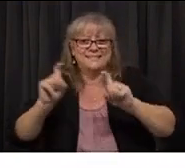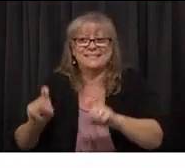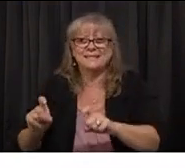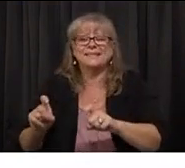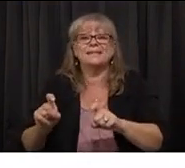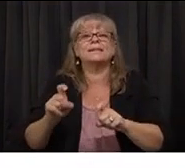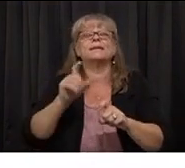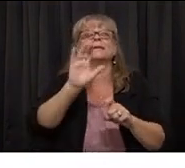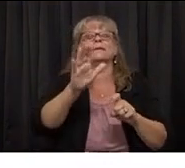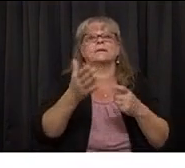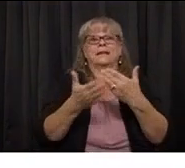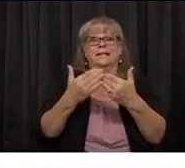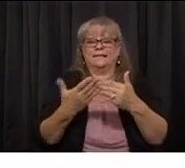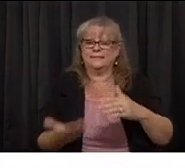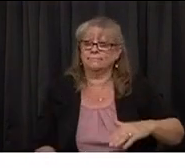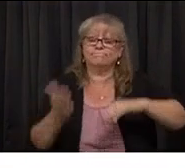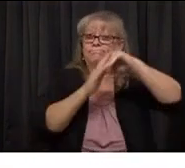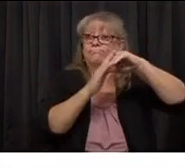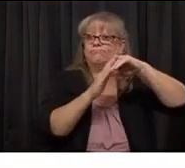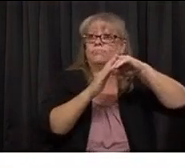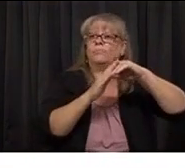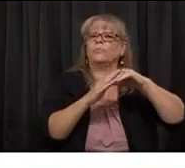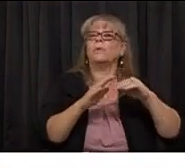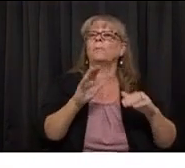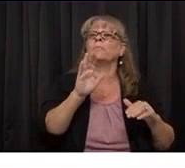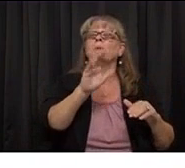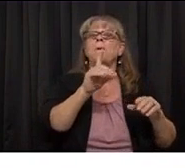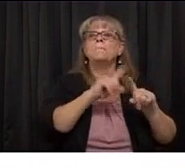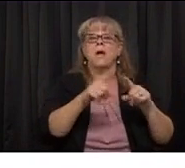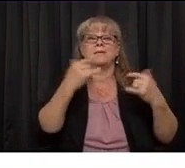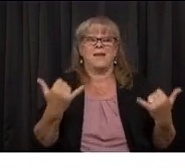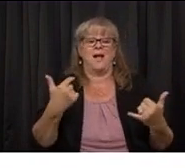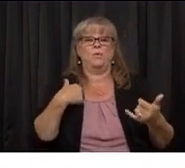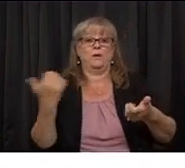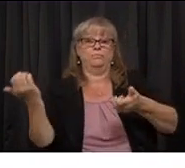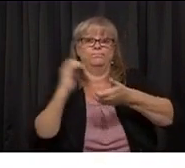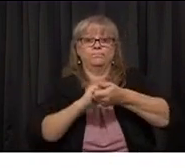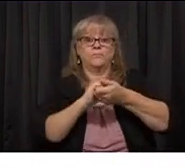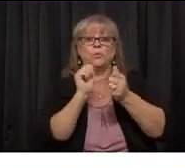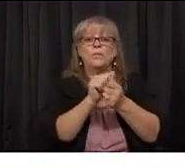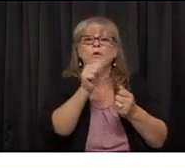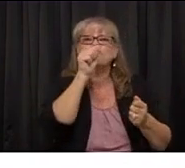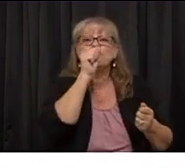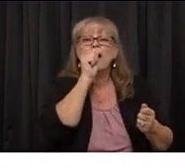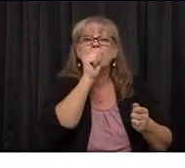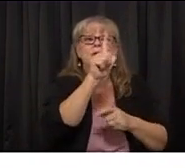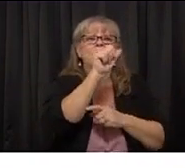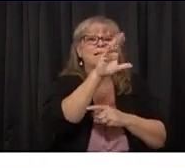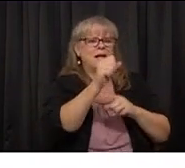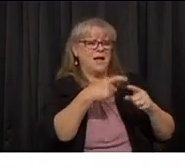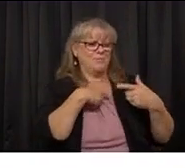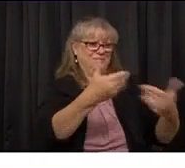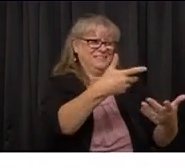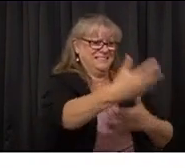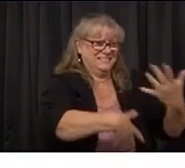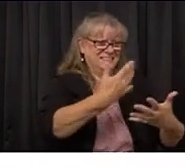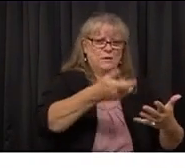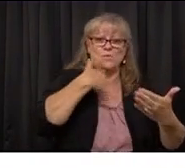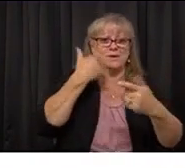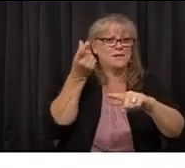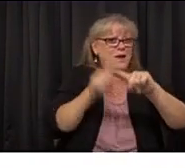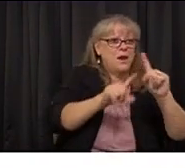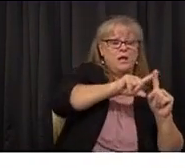beginning. Along with our private lab partners, we know we cannot count on these national lab partners that are now showing 9, 10,